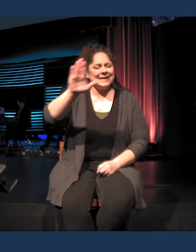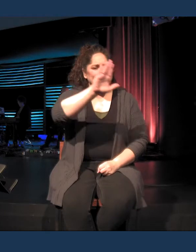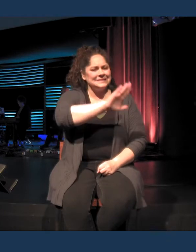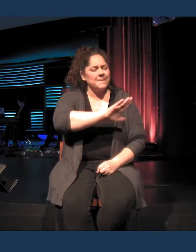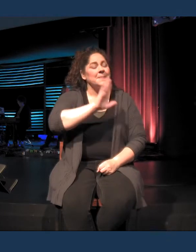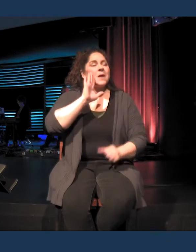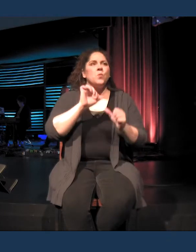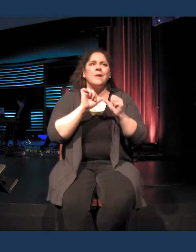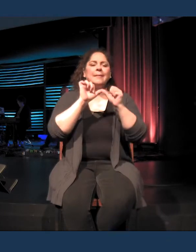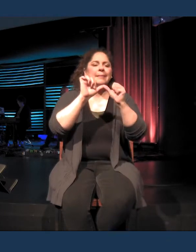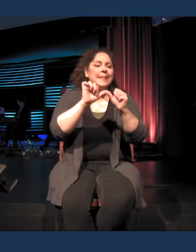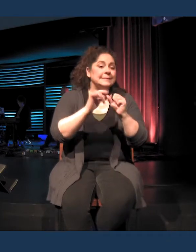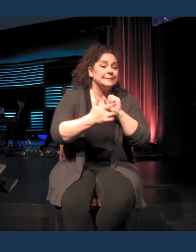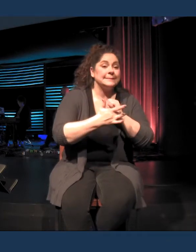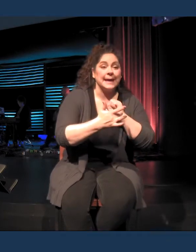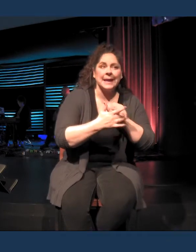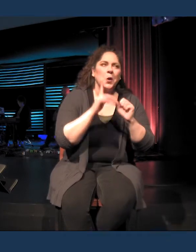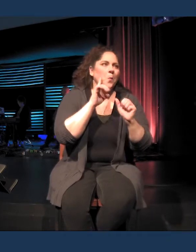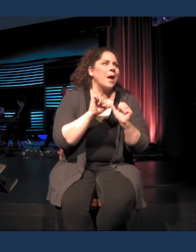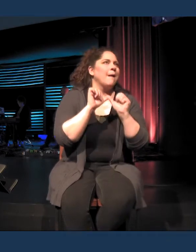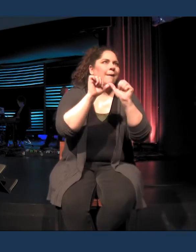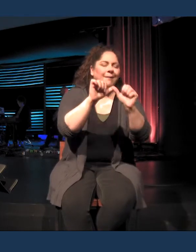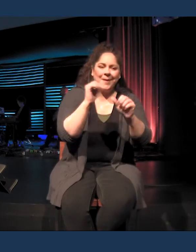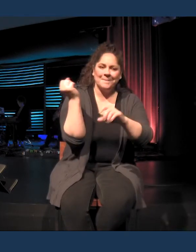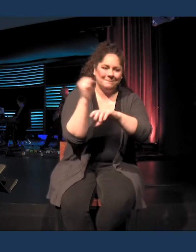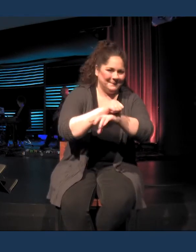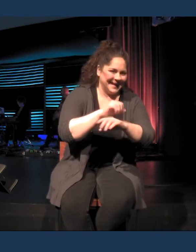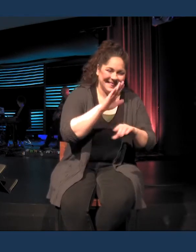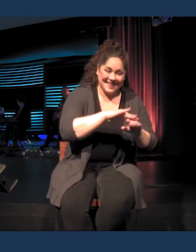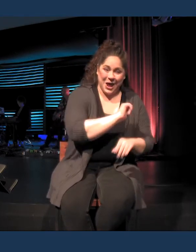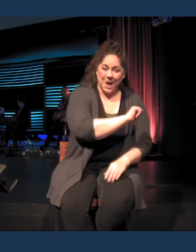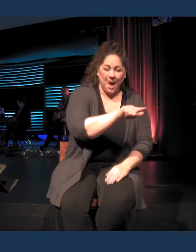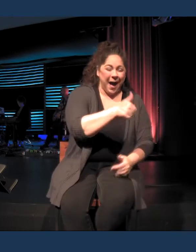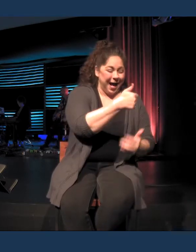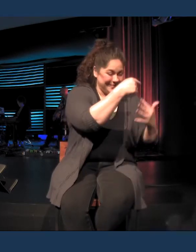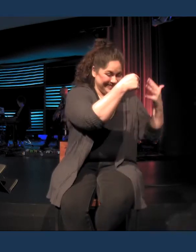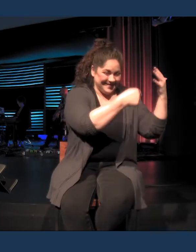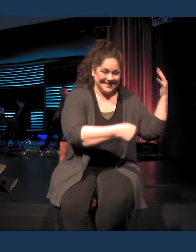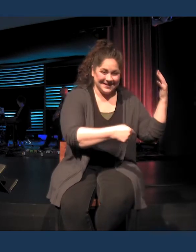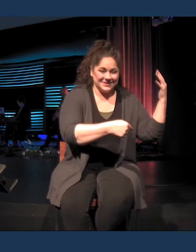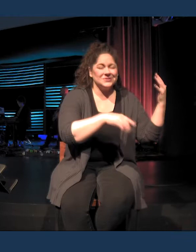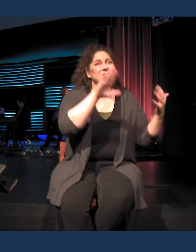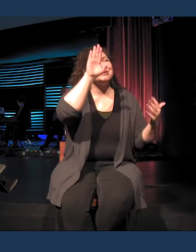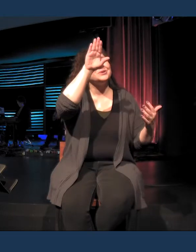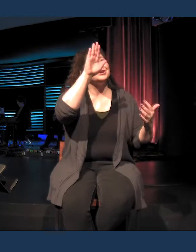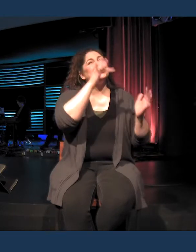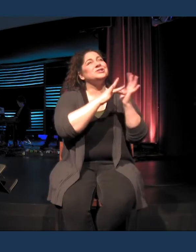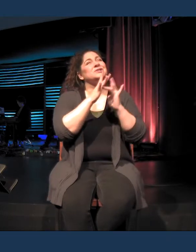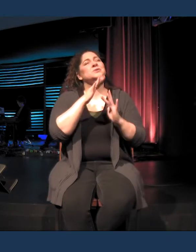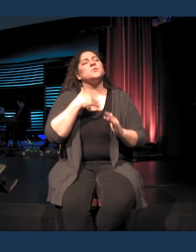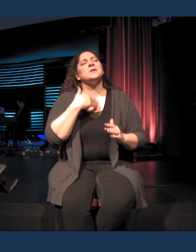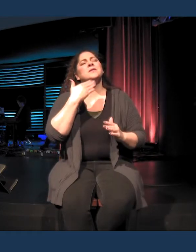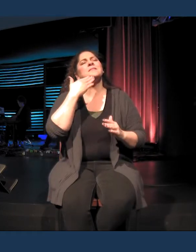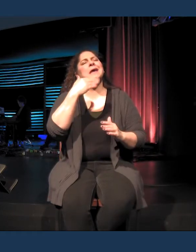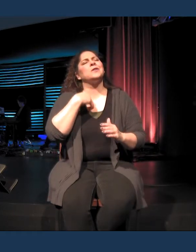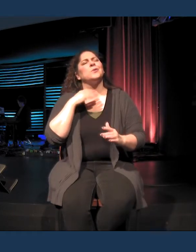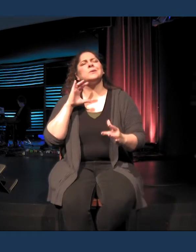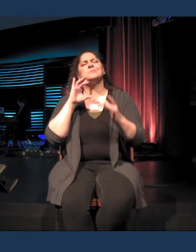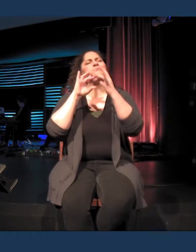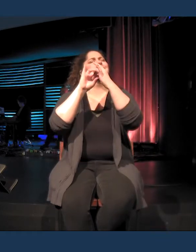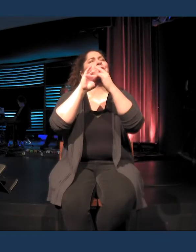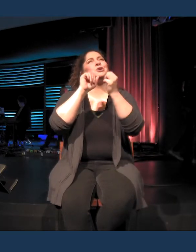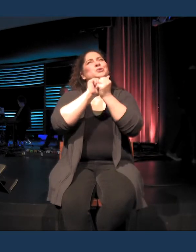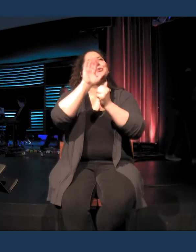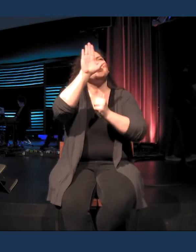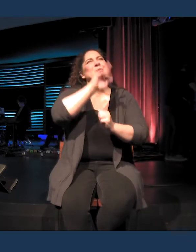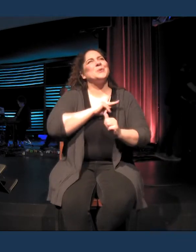outlast new technologies and Netflix. So Jesus, we thank you for the opportunity to partner in the kingdom of God with our time